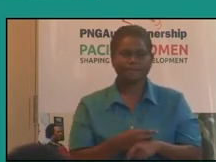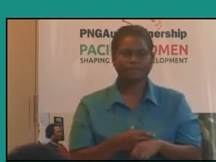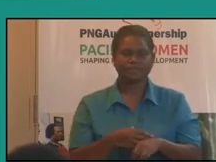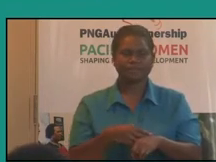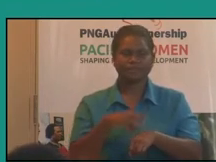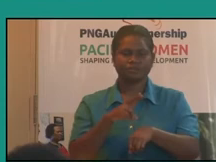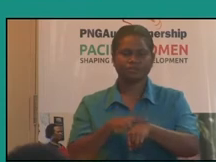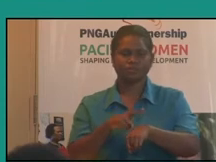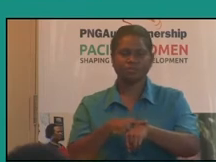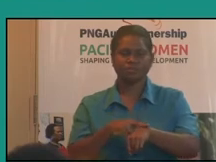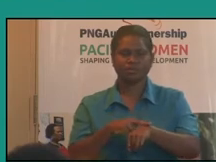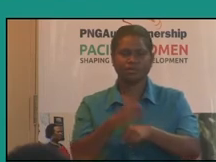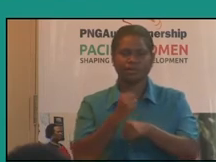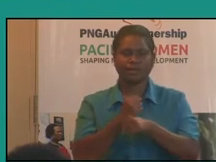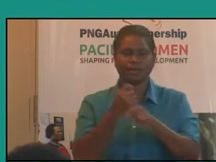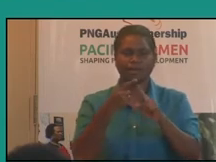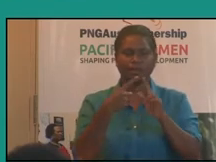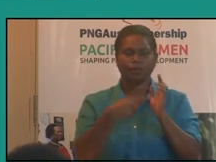please.